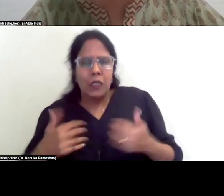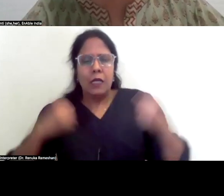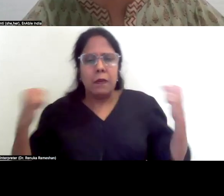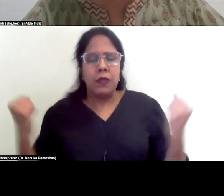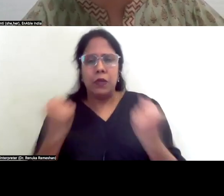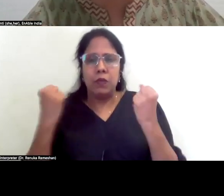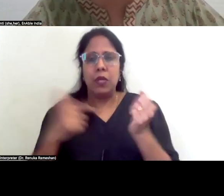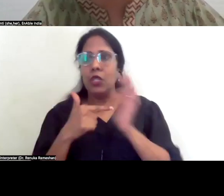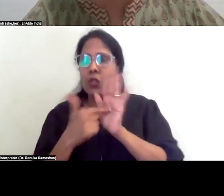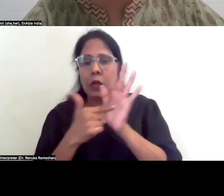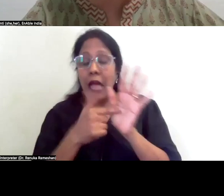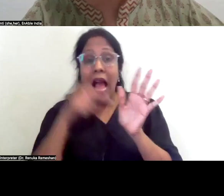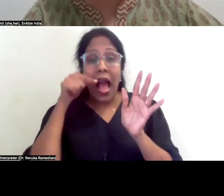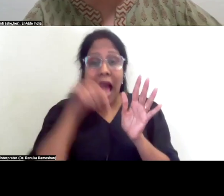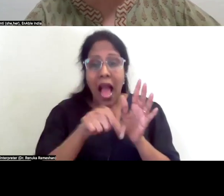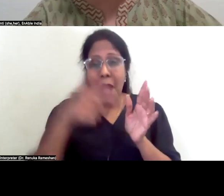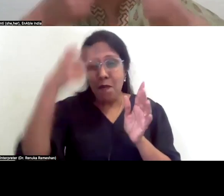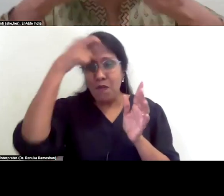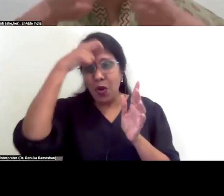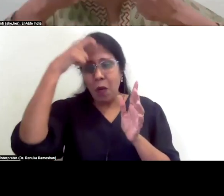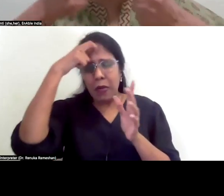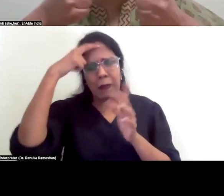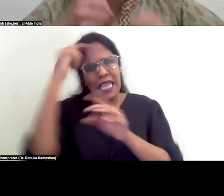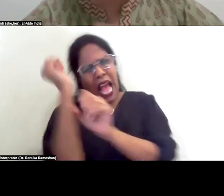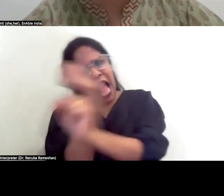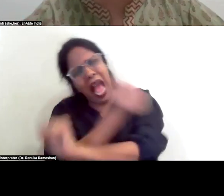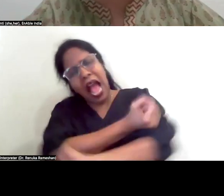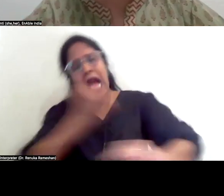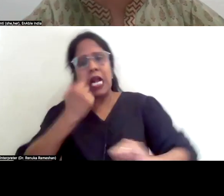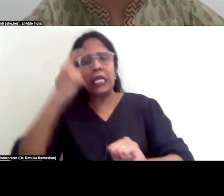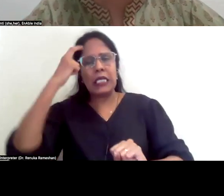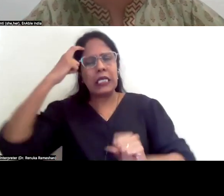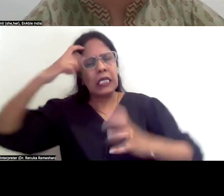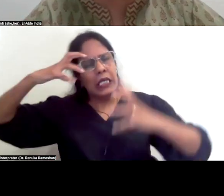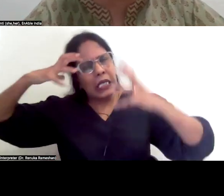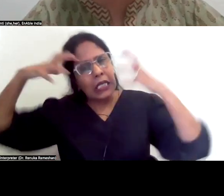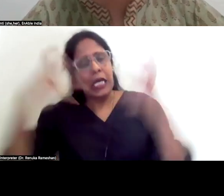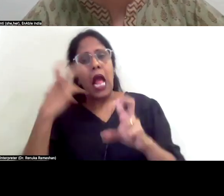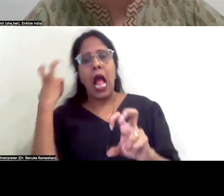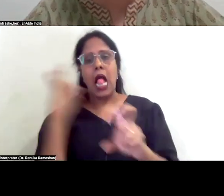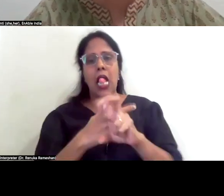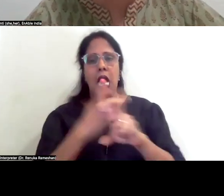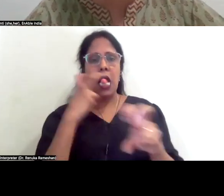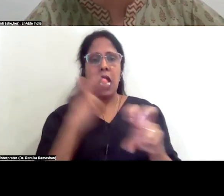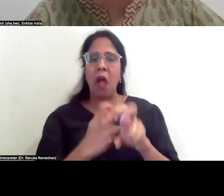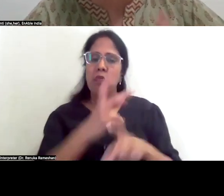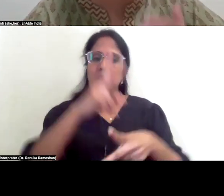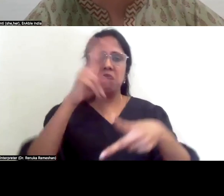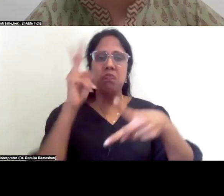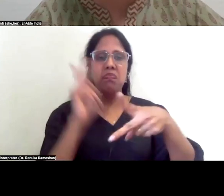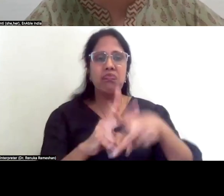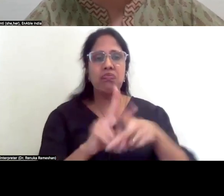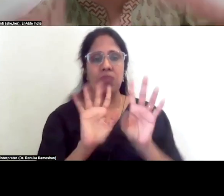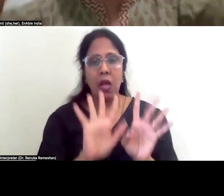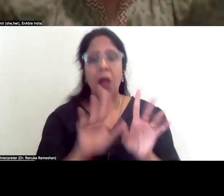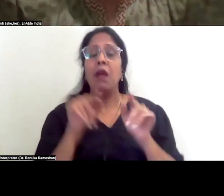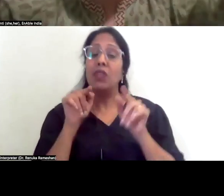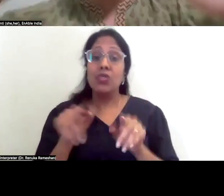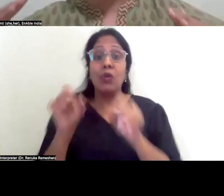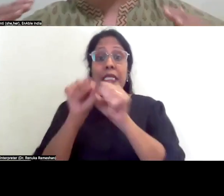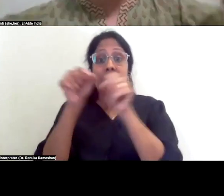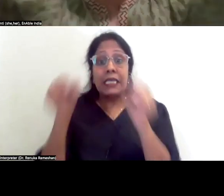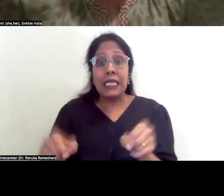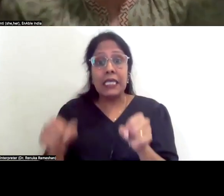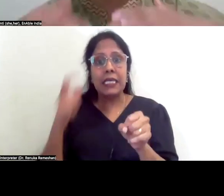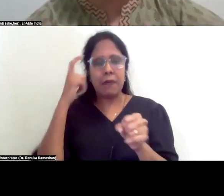these wicked problems are being held in place by these mental models. And we will need to use systems thinking to get rid of it. We